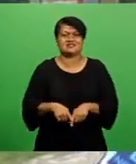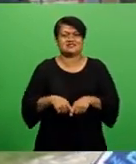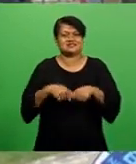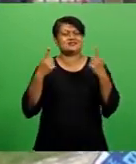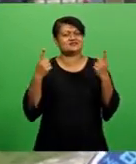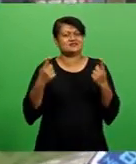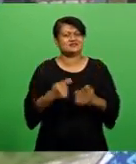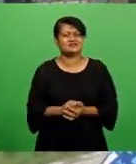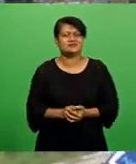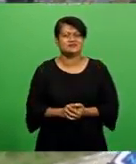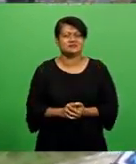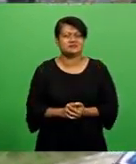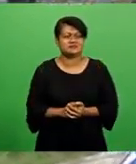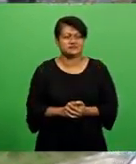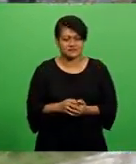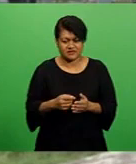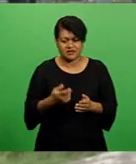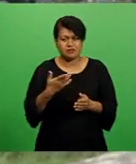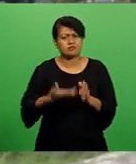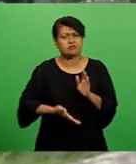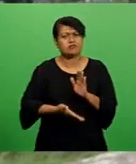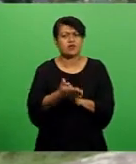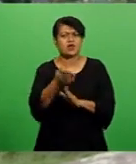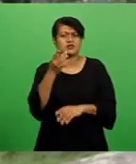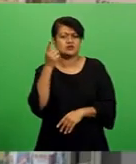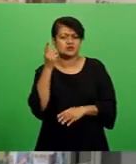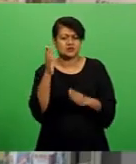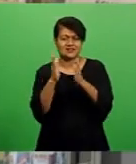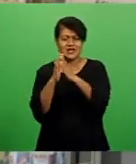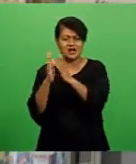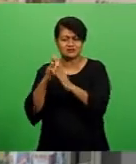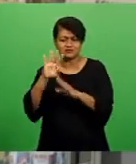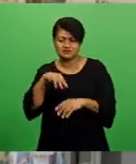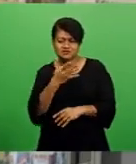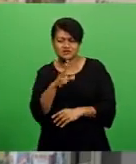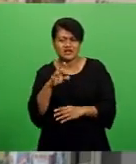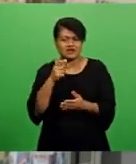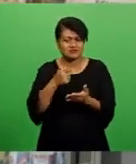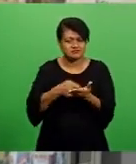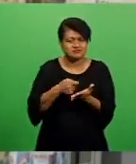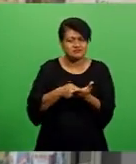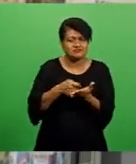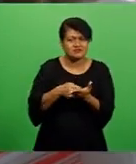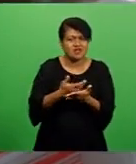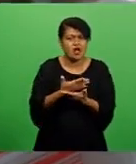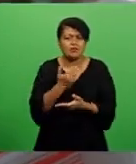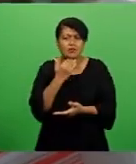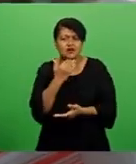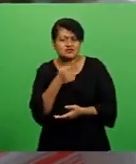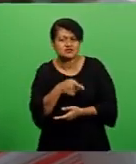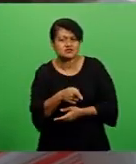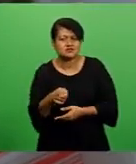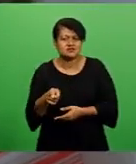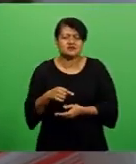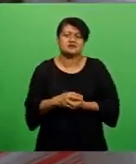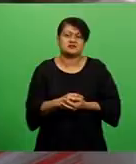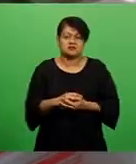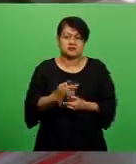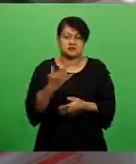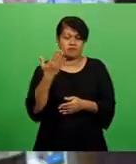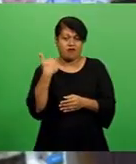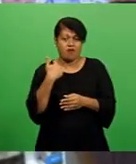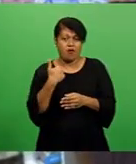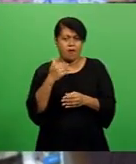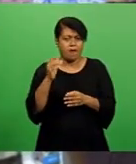and just to go and check out some of the prices of the stuff. This particular bookshop in Nandi used to make $6,000 a